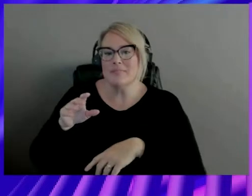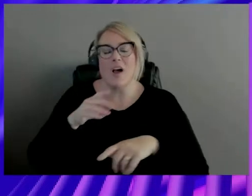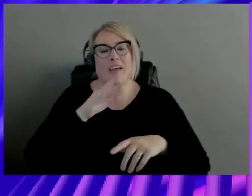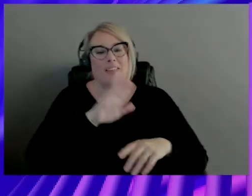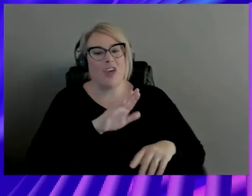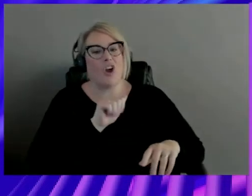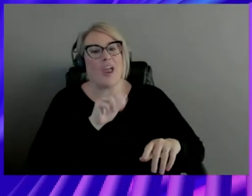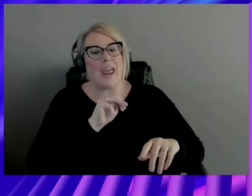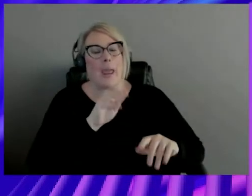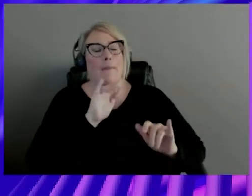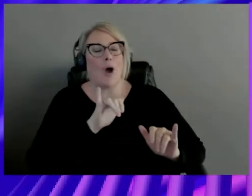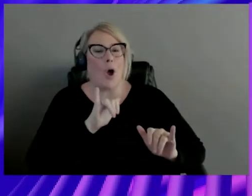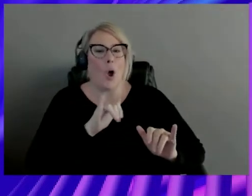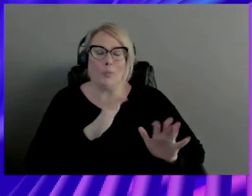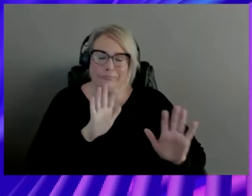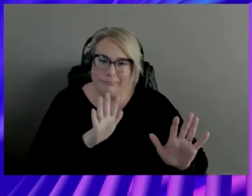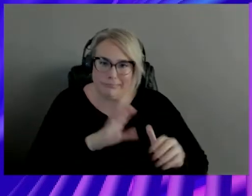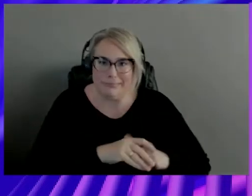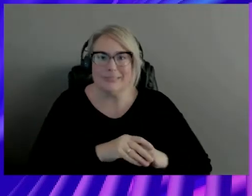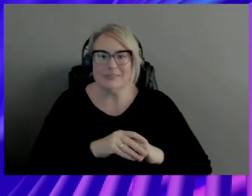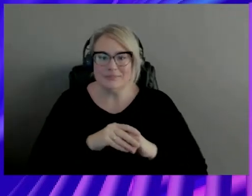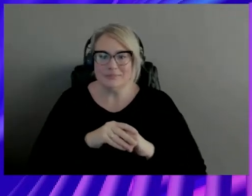them.